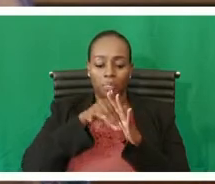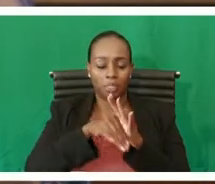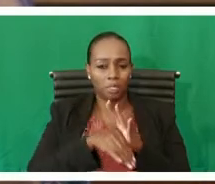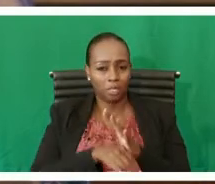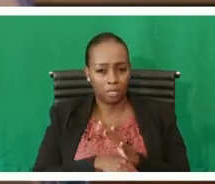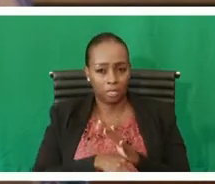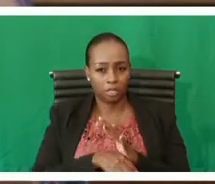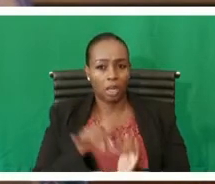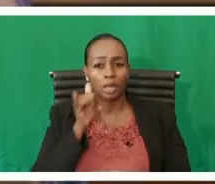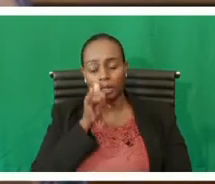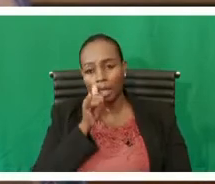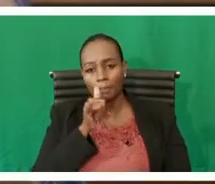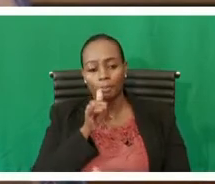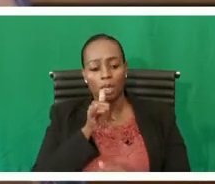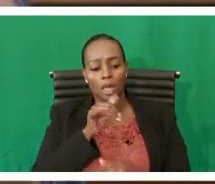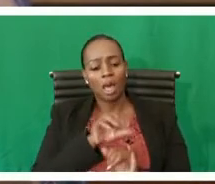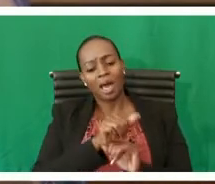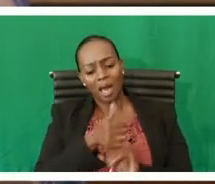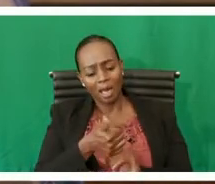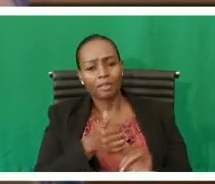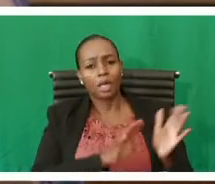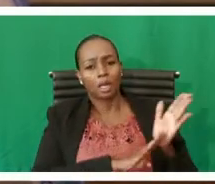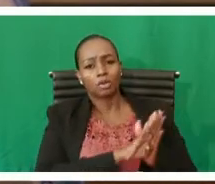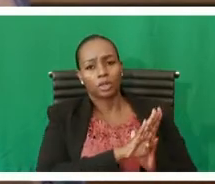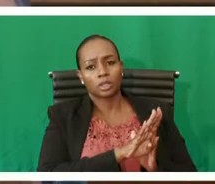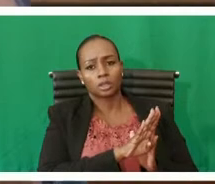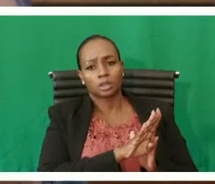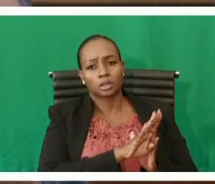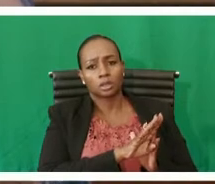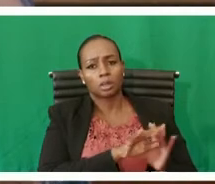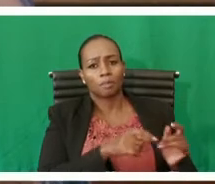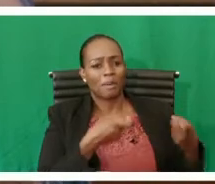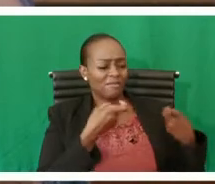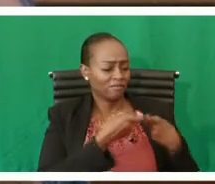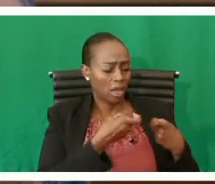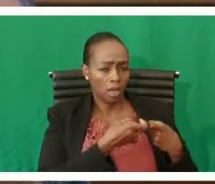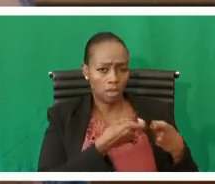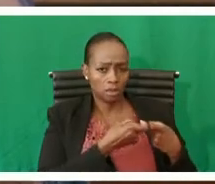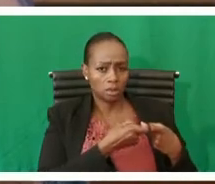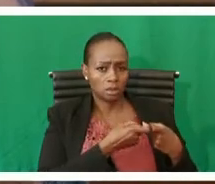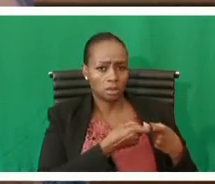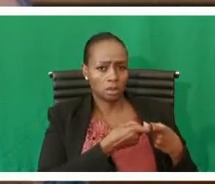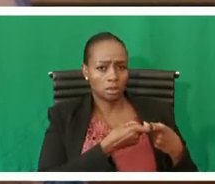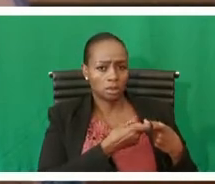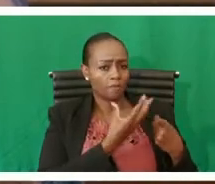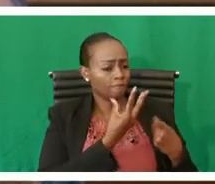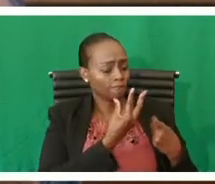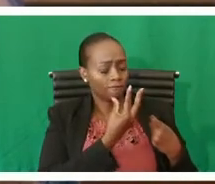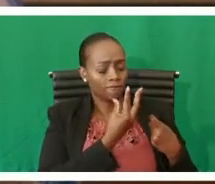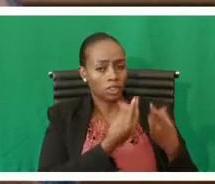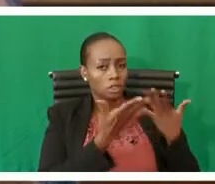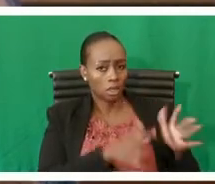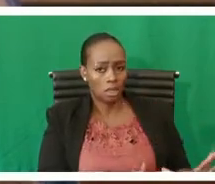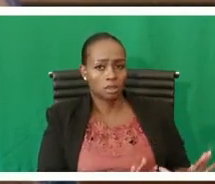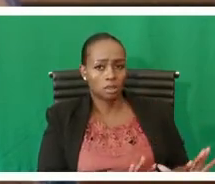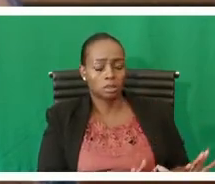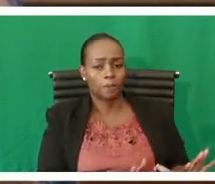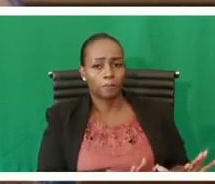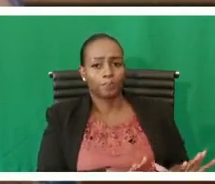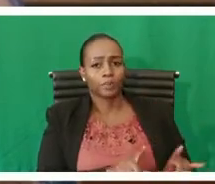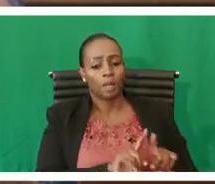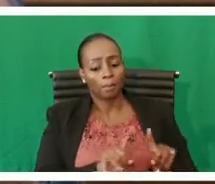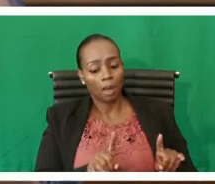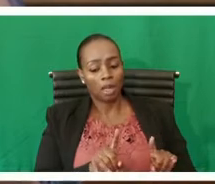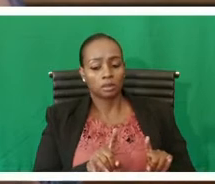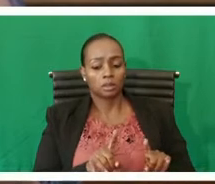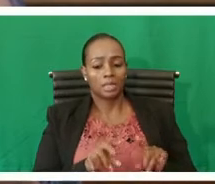was an increase in incidence of gender-based violence nationally, similar cases reported in the province were low. Data shows